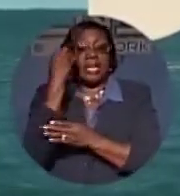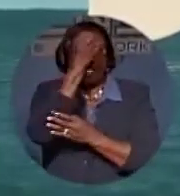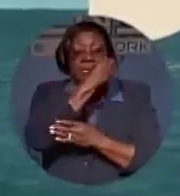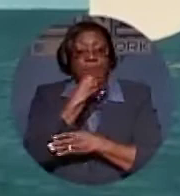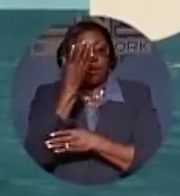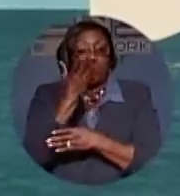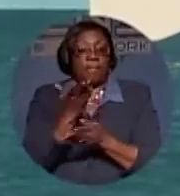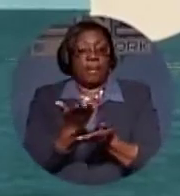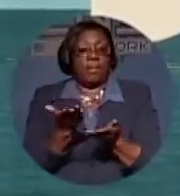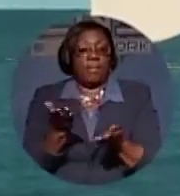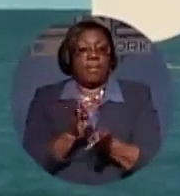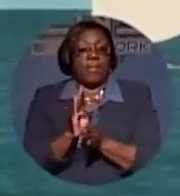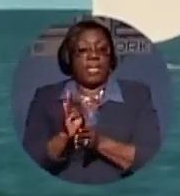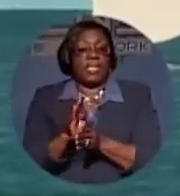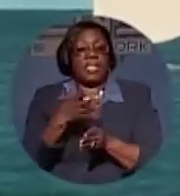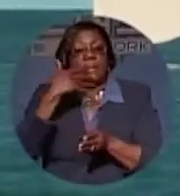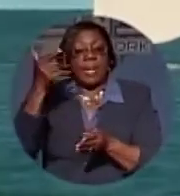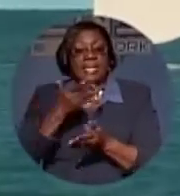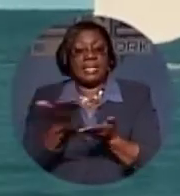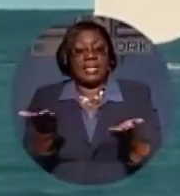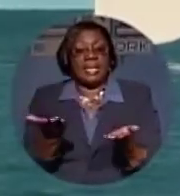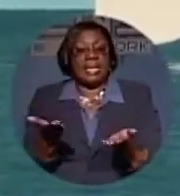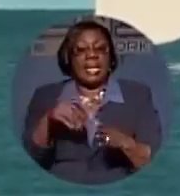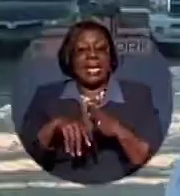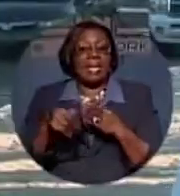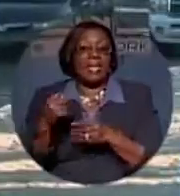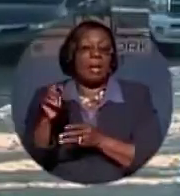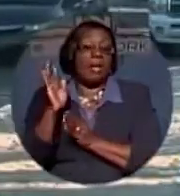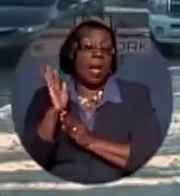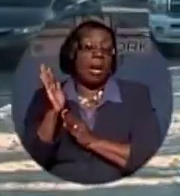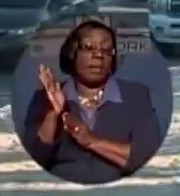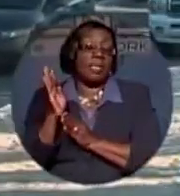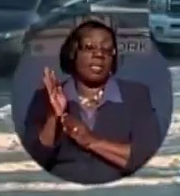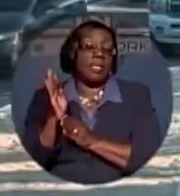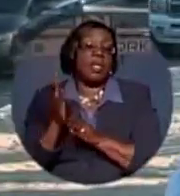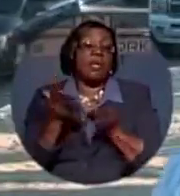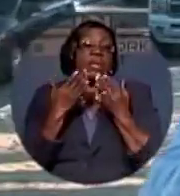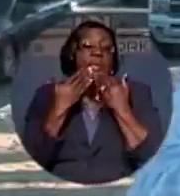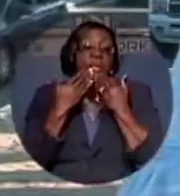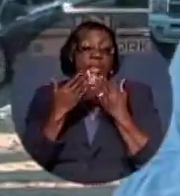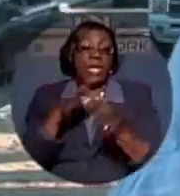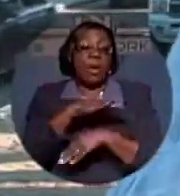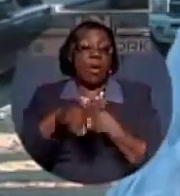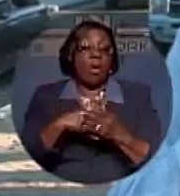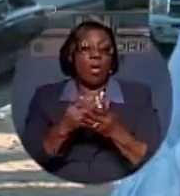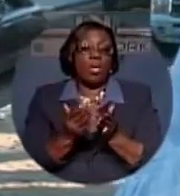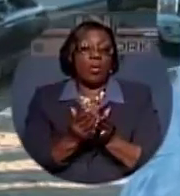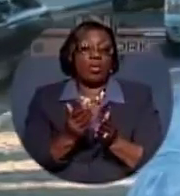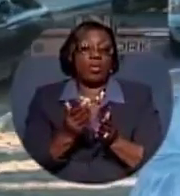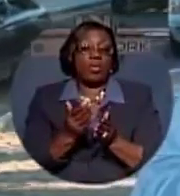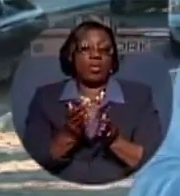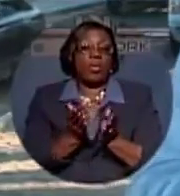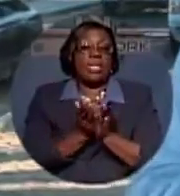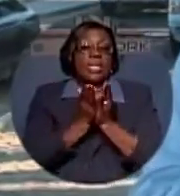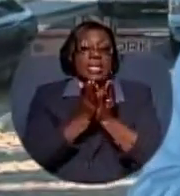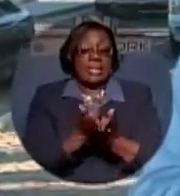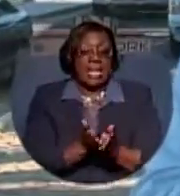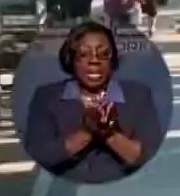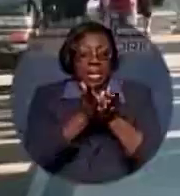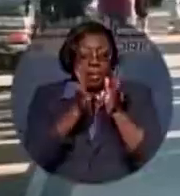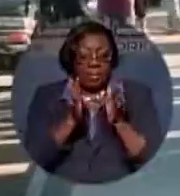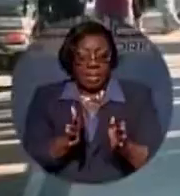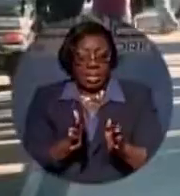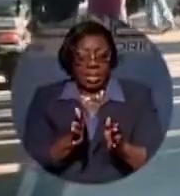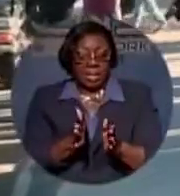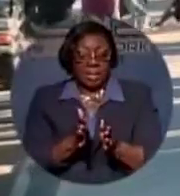sailing is still the best thing happening in the Bahamas. And so we want to thank all the sailors and the competitors who came out to make this regatta a